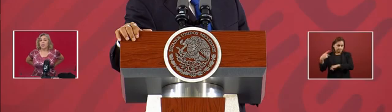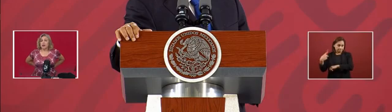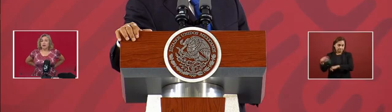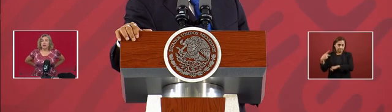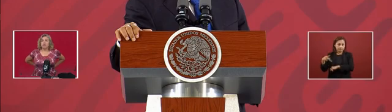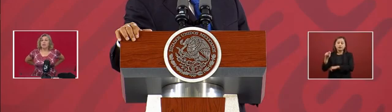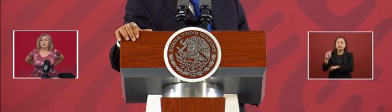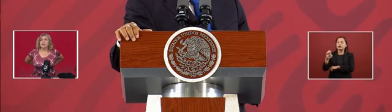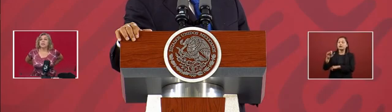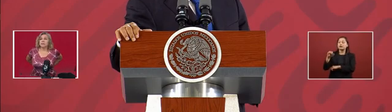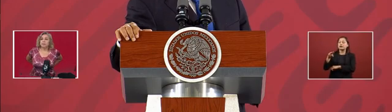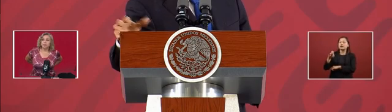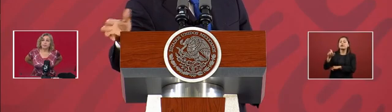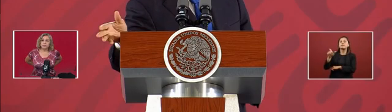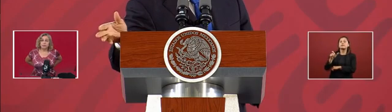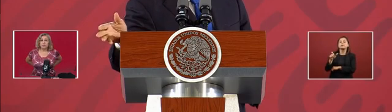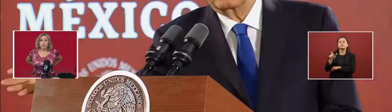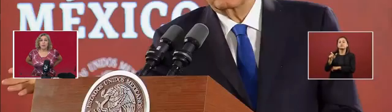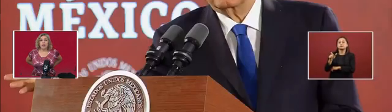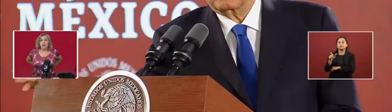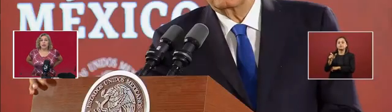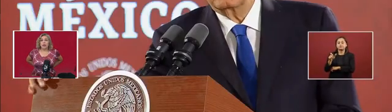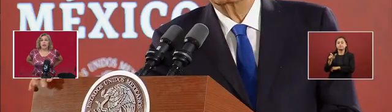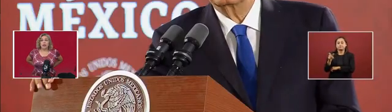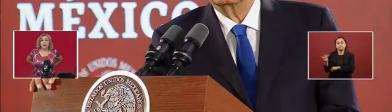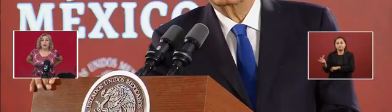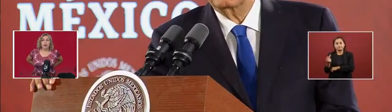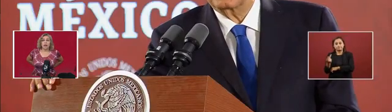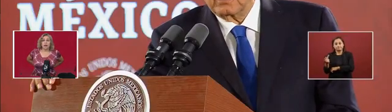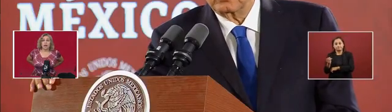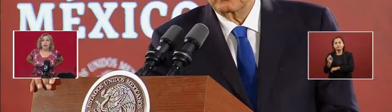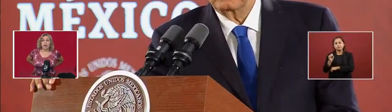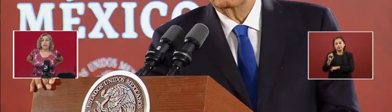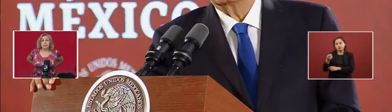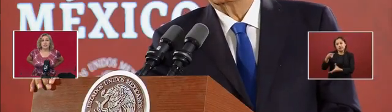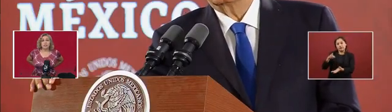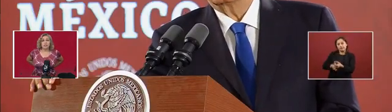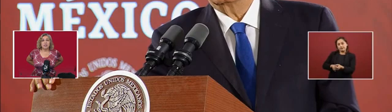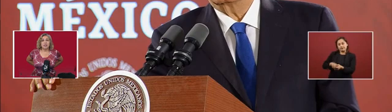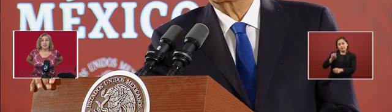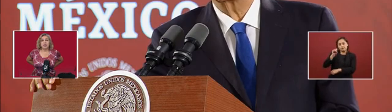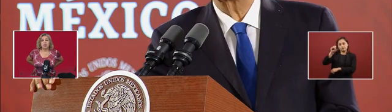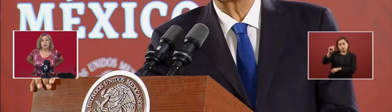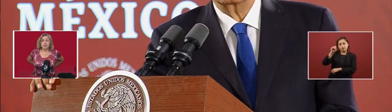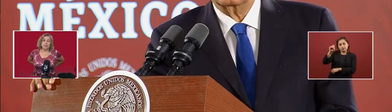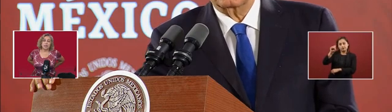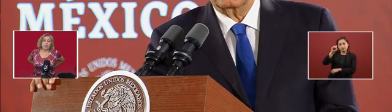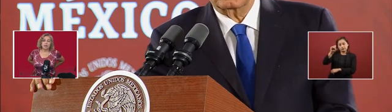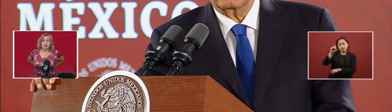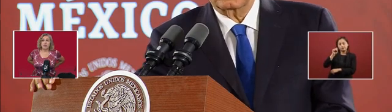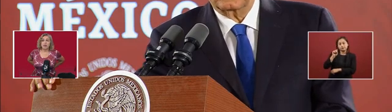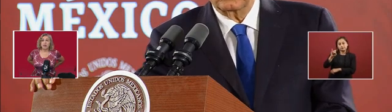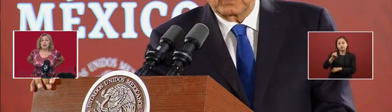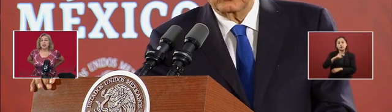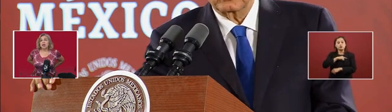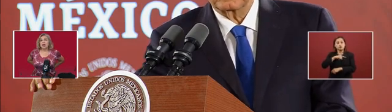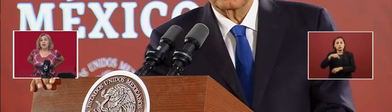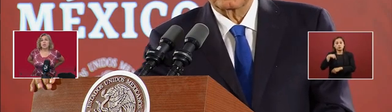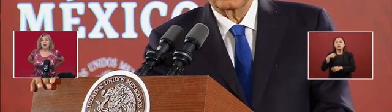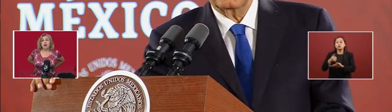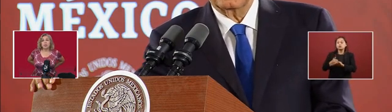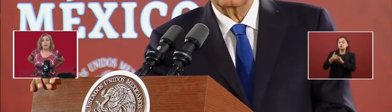más que estaban But mal acostumbrados. they were just poor. Voy a tener que They were just,